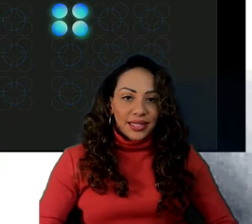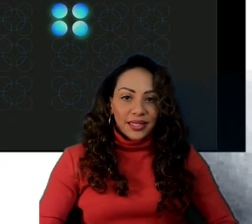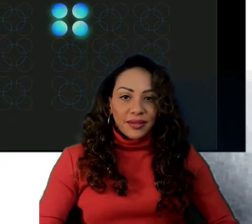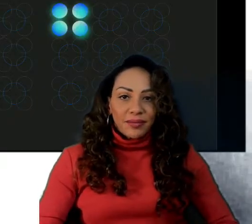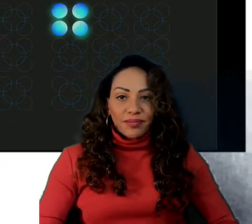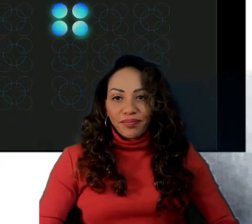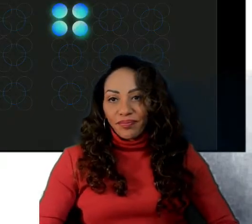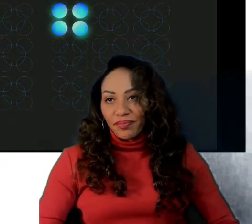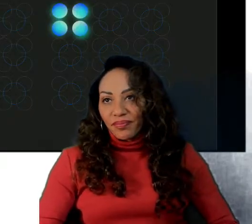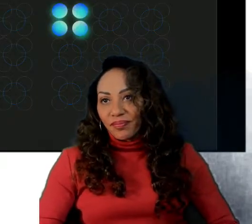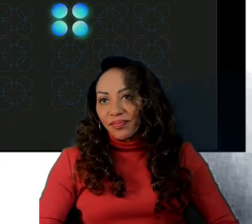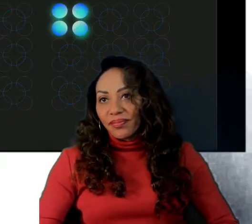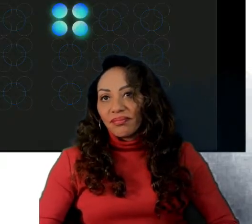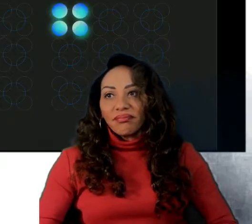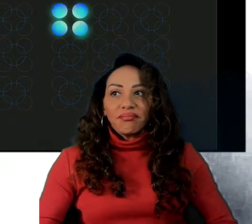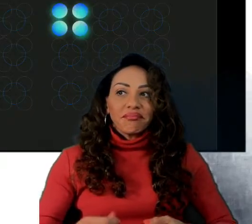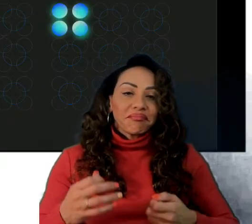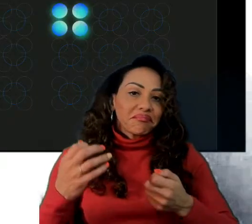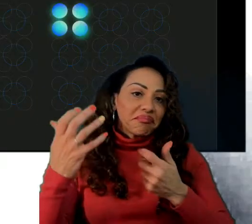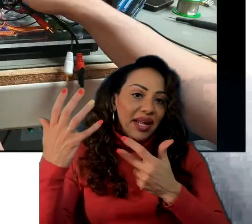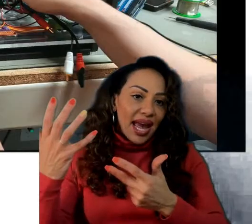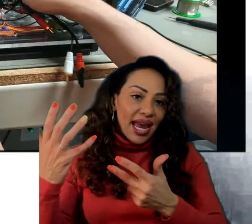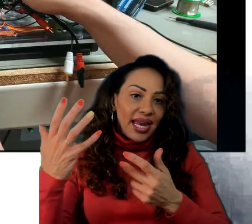to any number and any configuration.